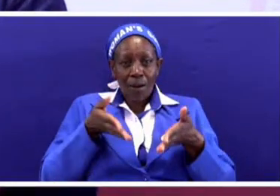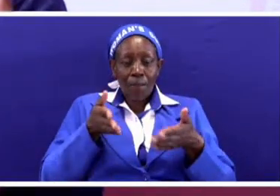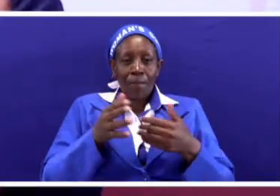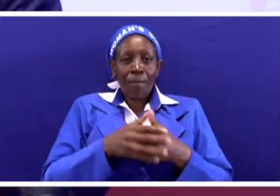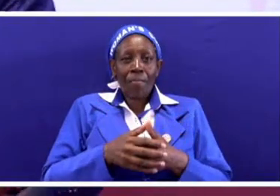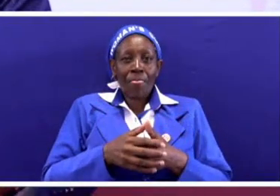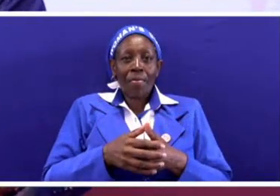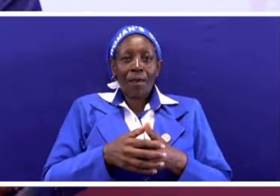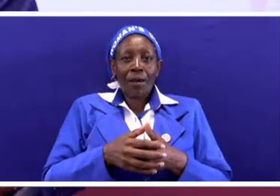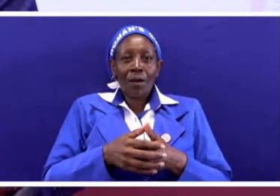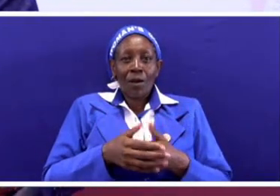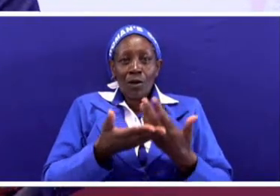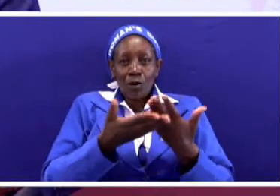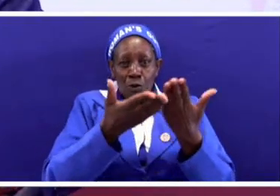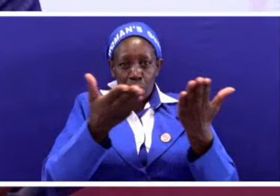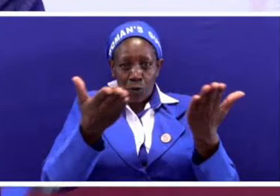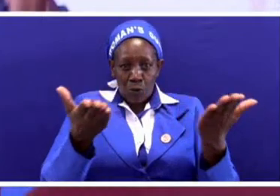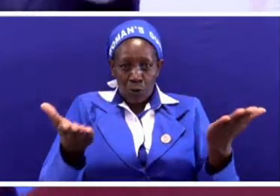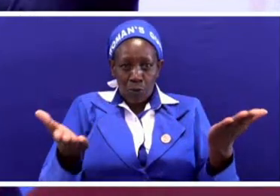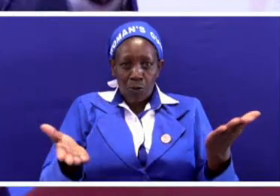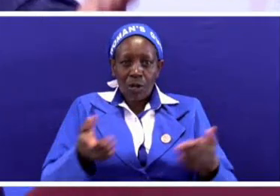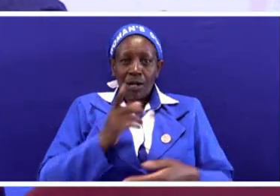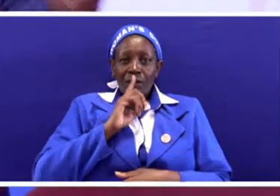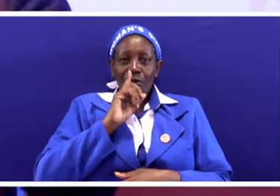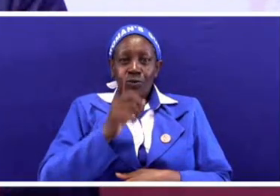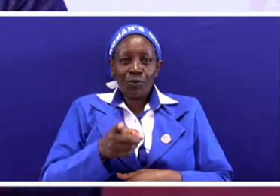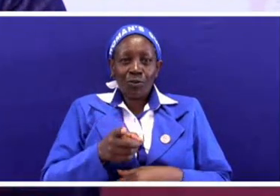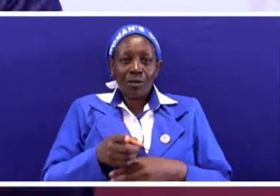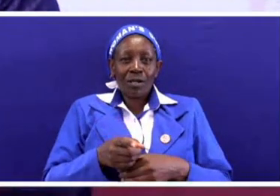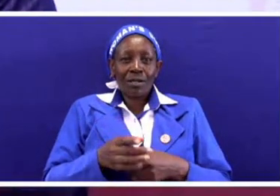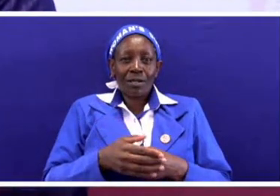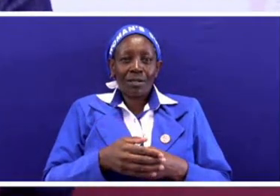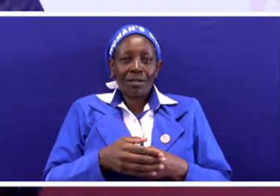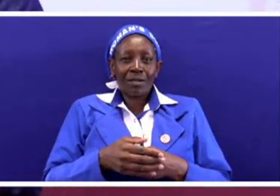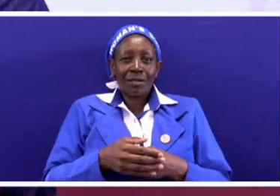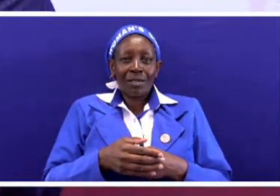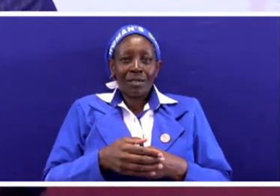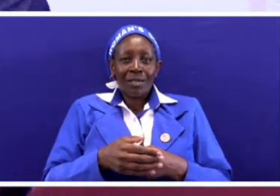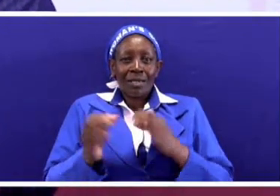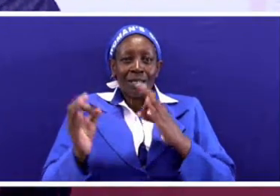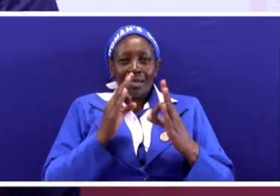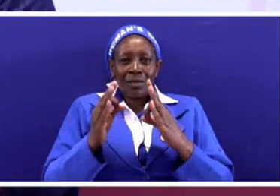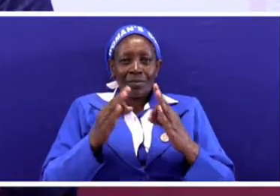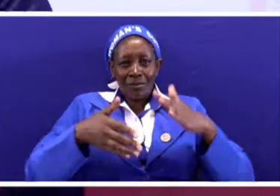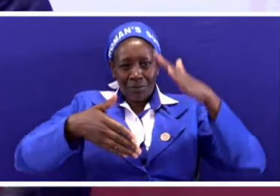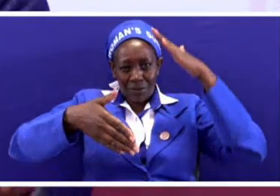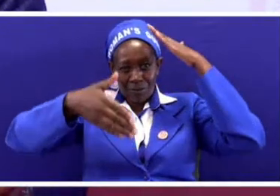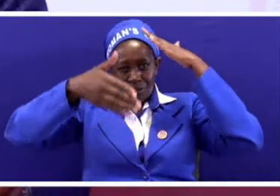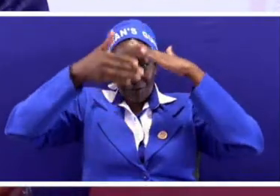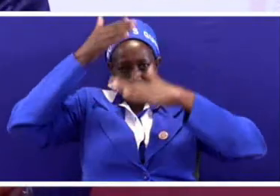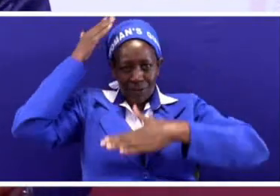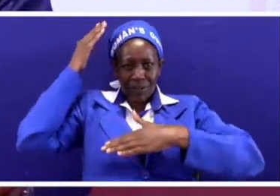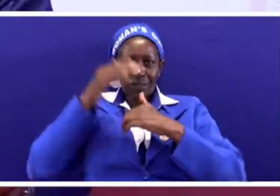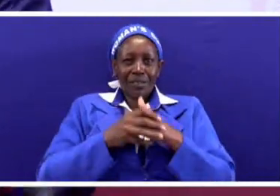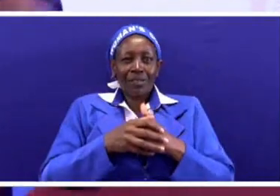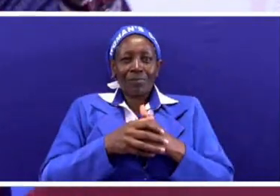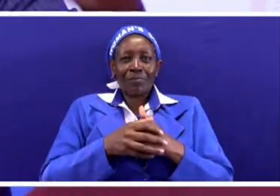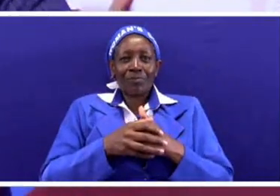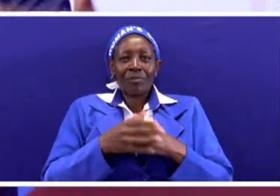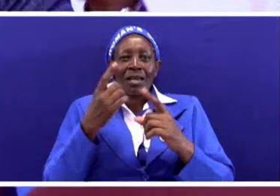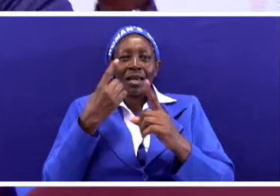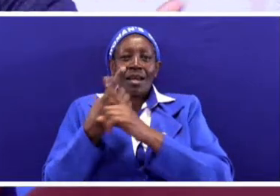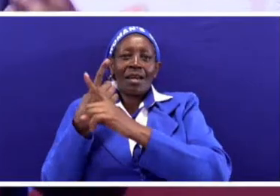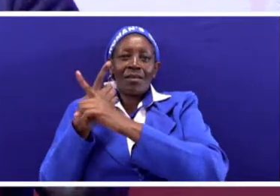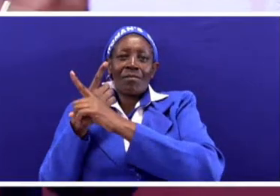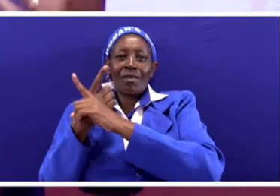You can be assured if you go to our university, Pcea, or you come to our other university, St. Paul's, we will be